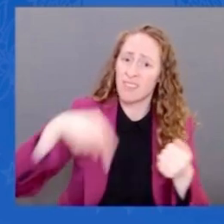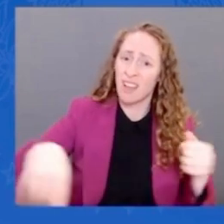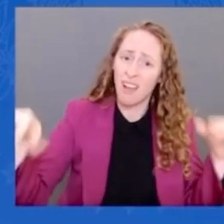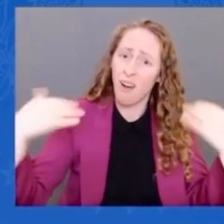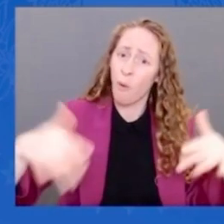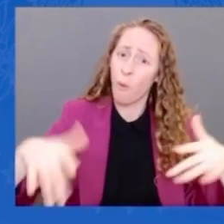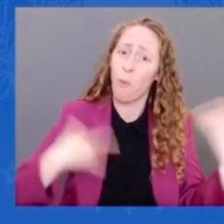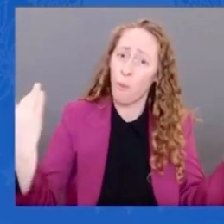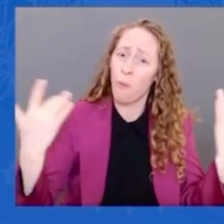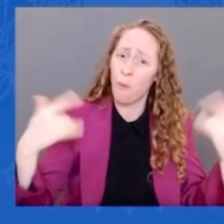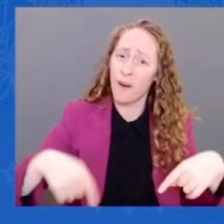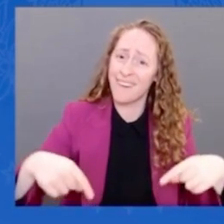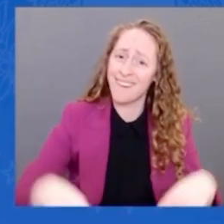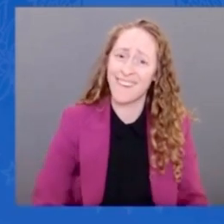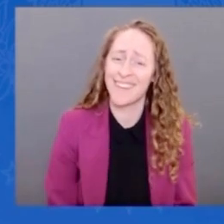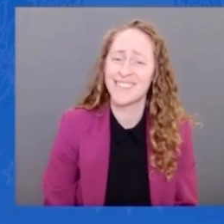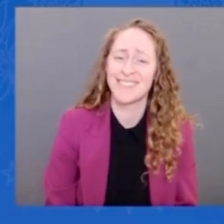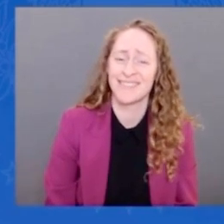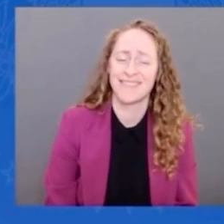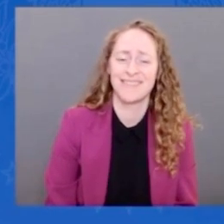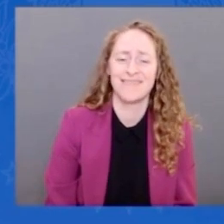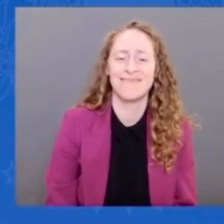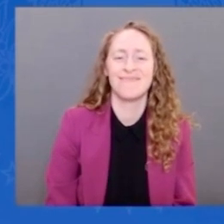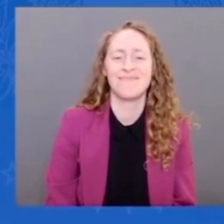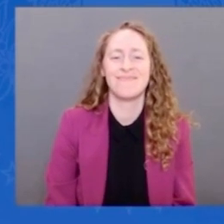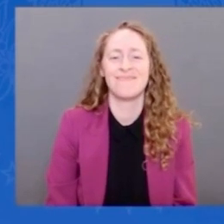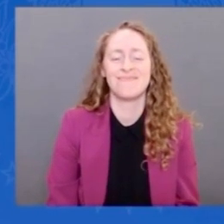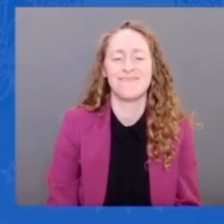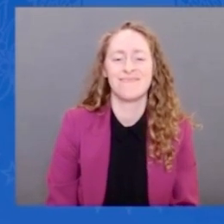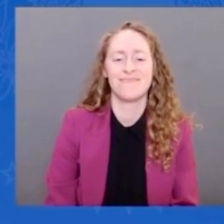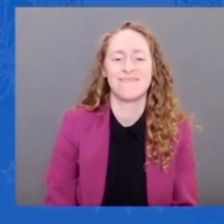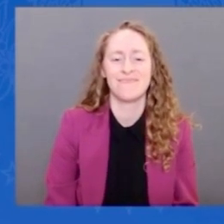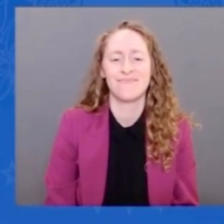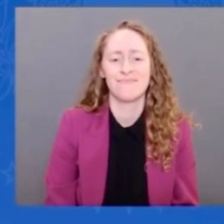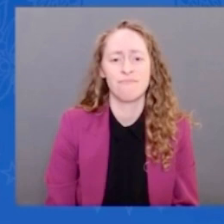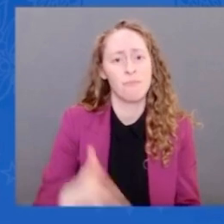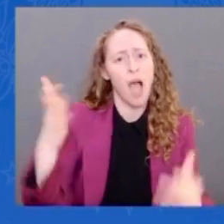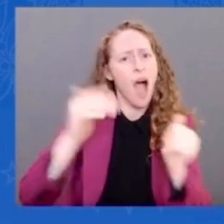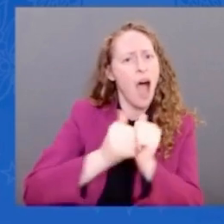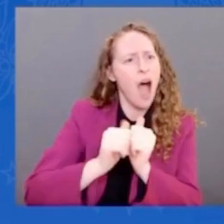the federal government and the private sector work together to solve serious problems.